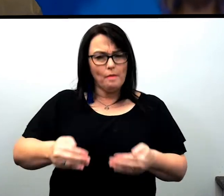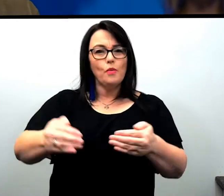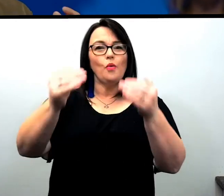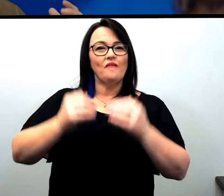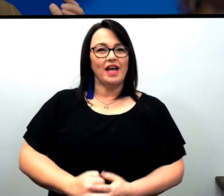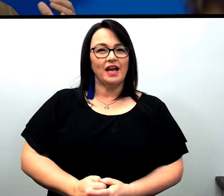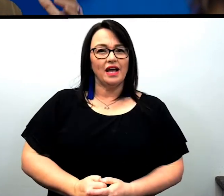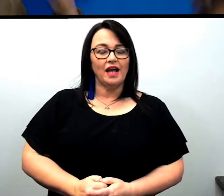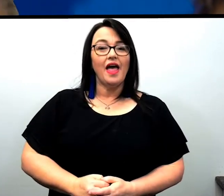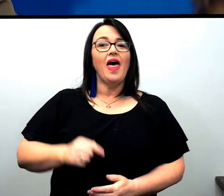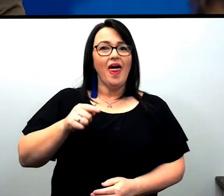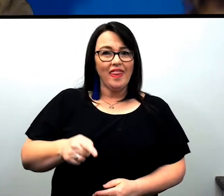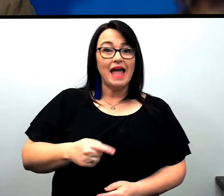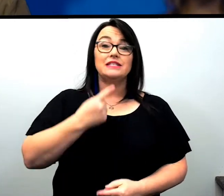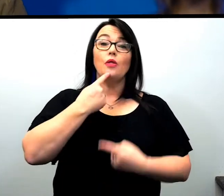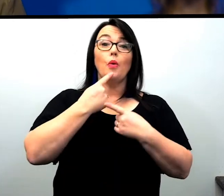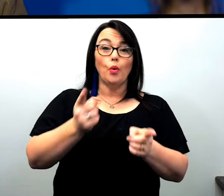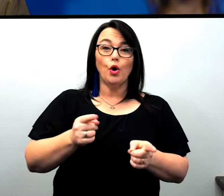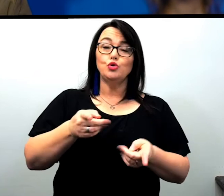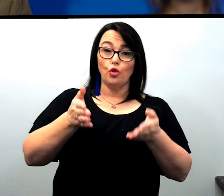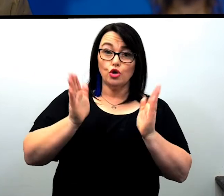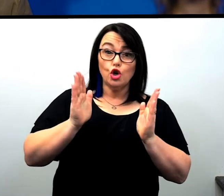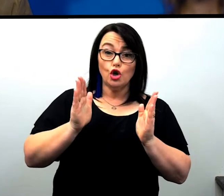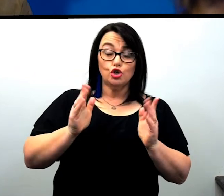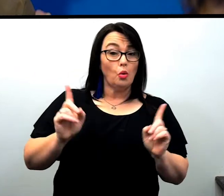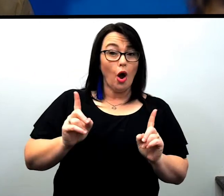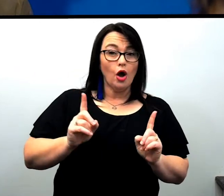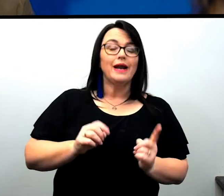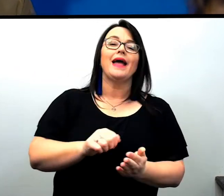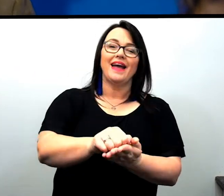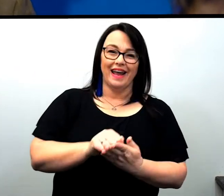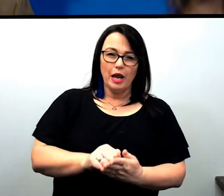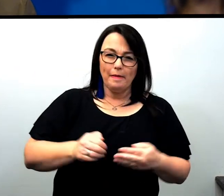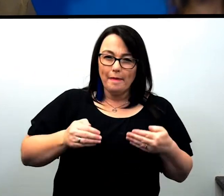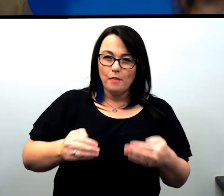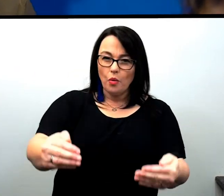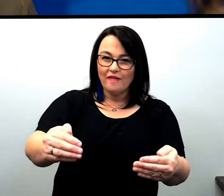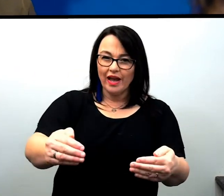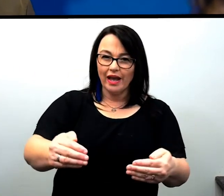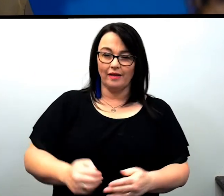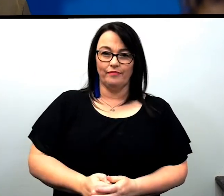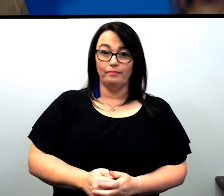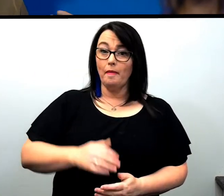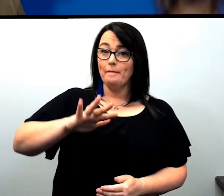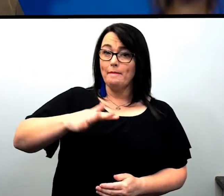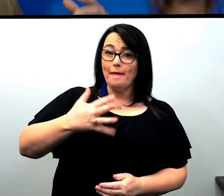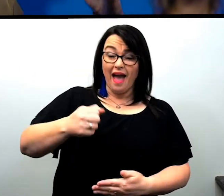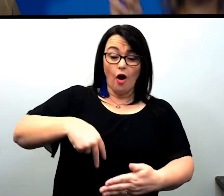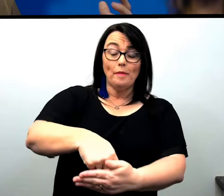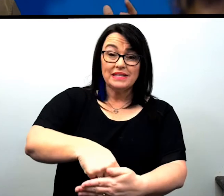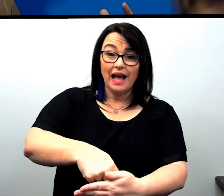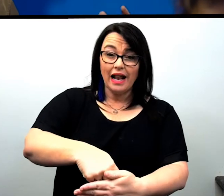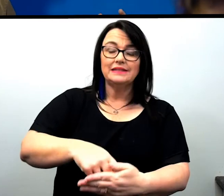is for the church to keep on moving. And we're believing God's going to move obstacles in the way so that we can meet